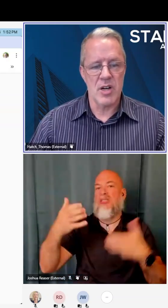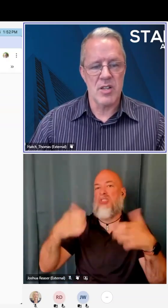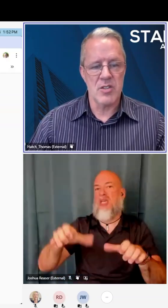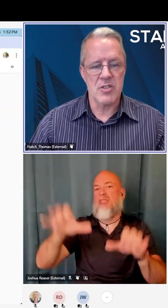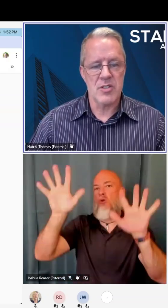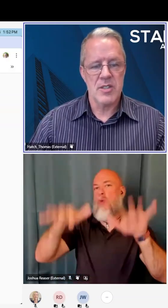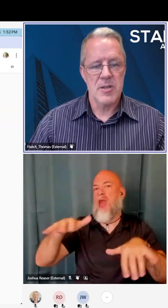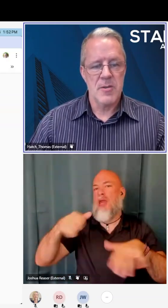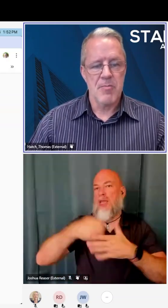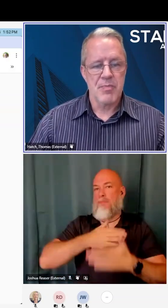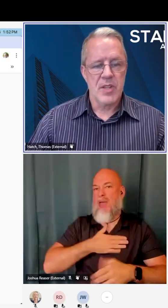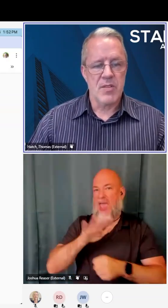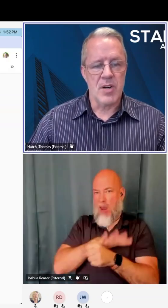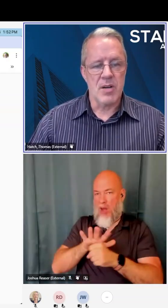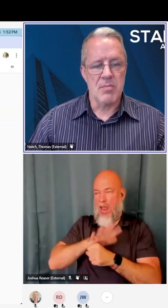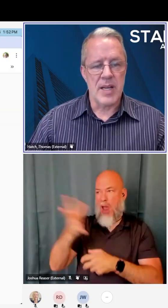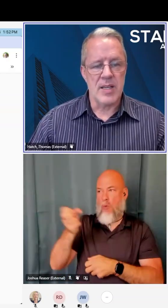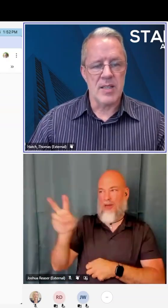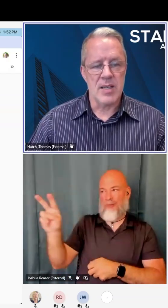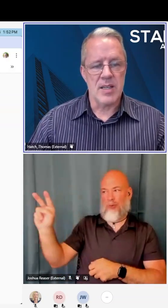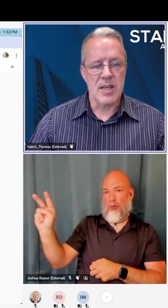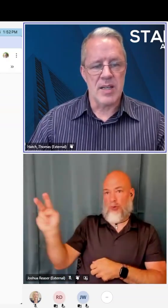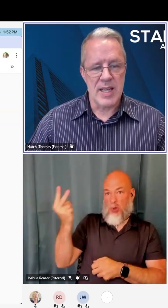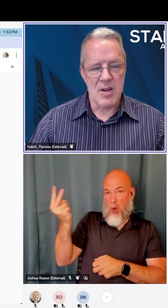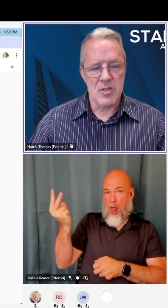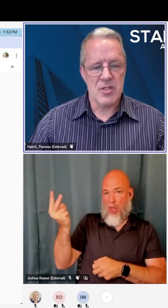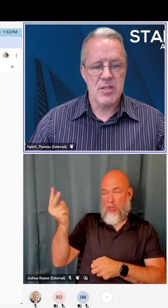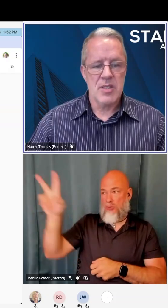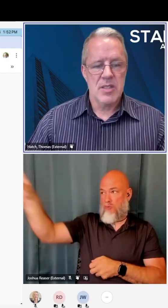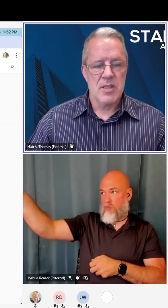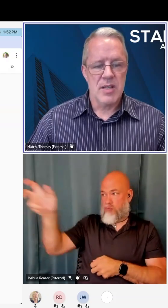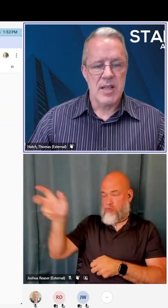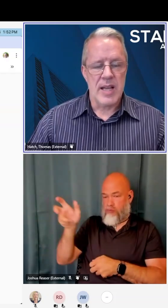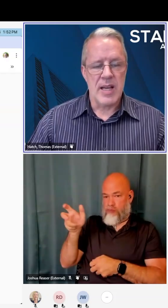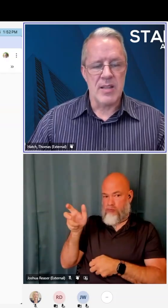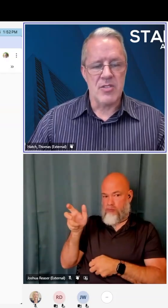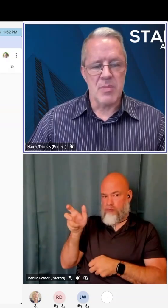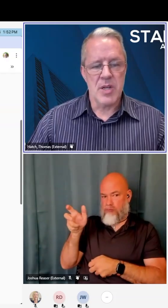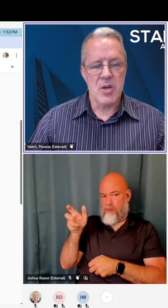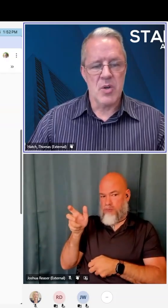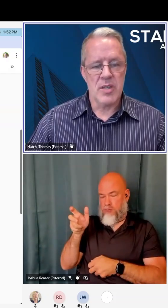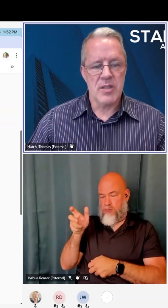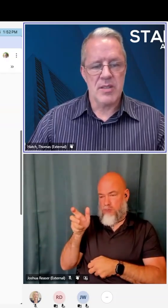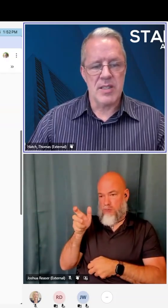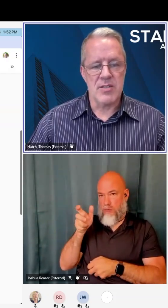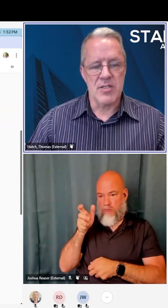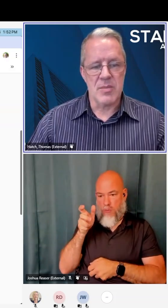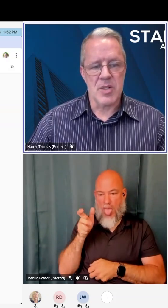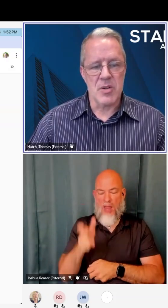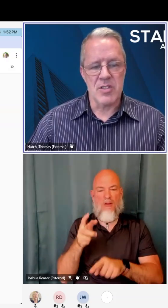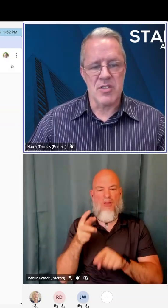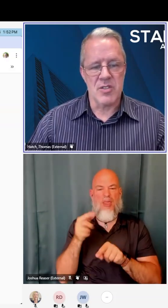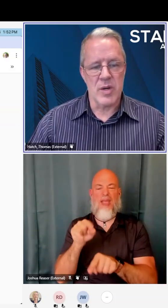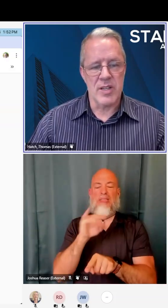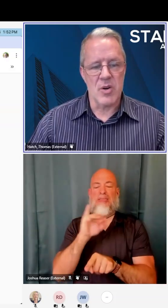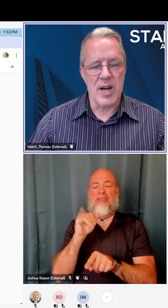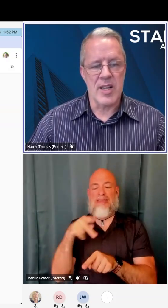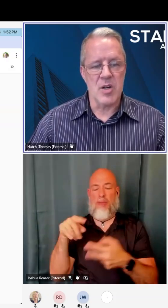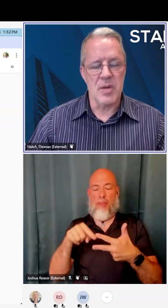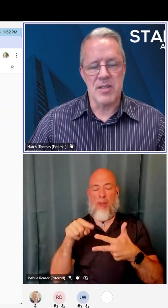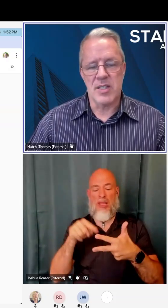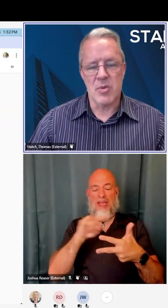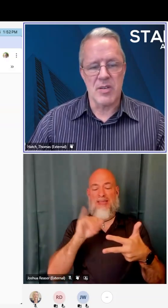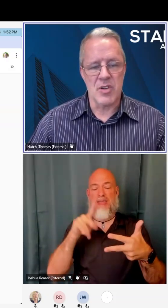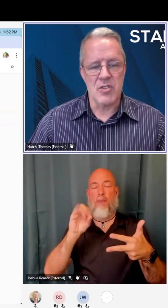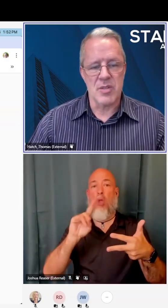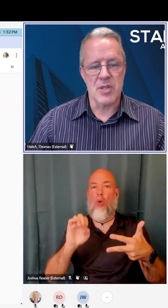to take $2 from my account. And the zip code is the zip code. This is the one in